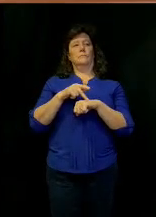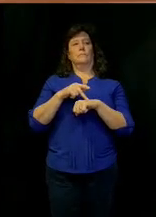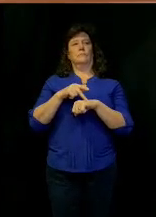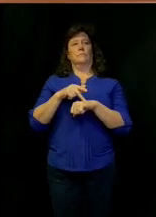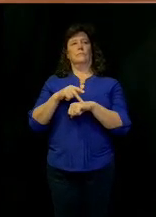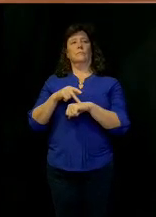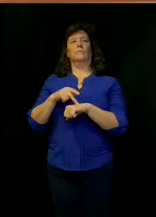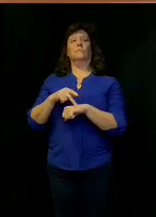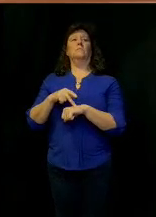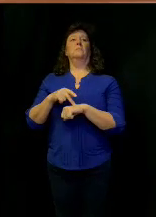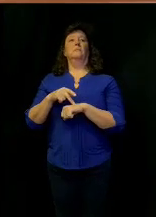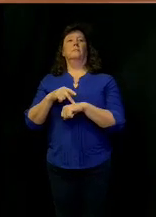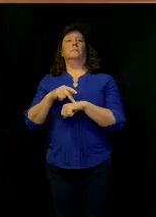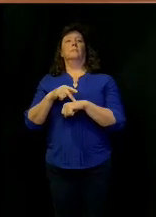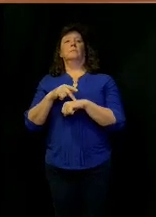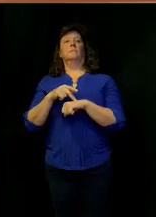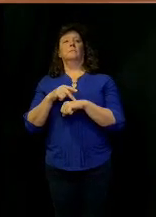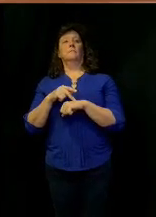Yeah.